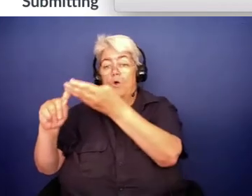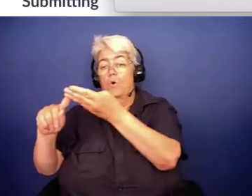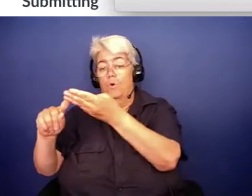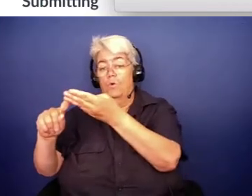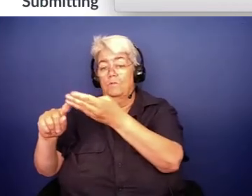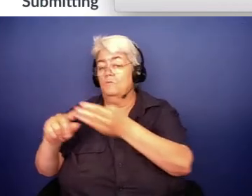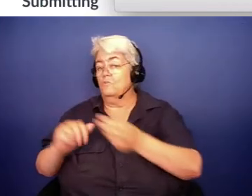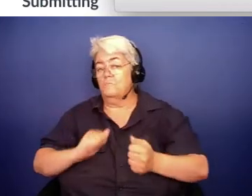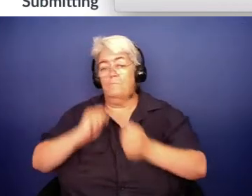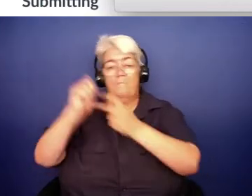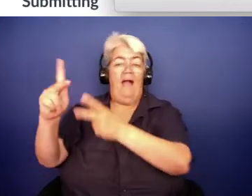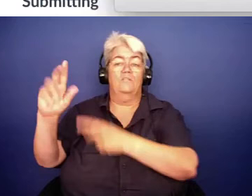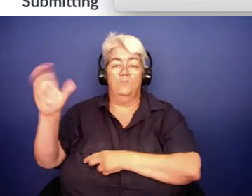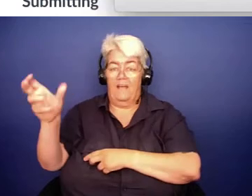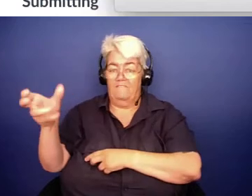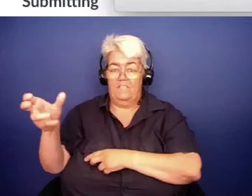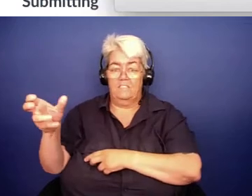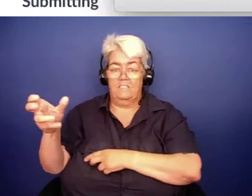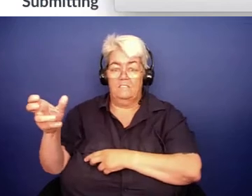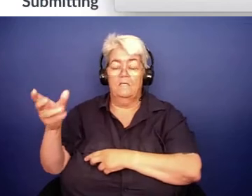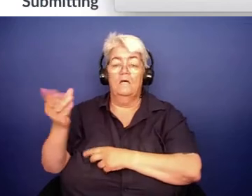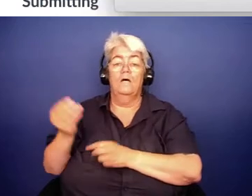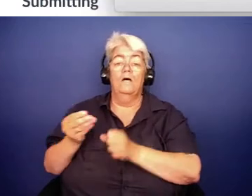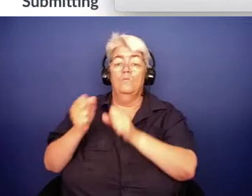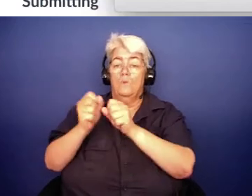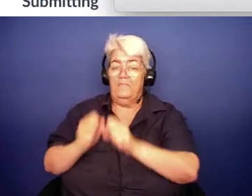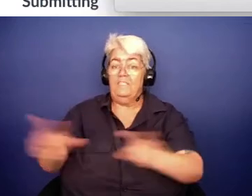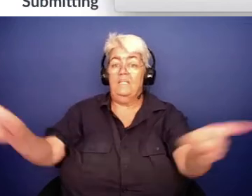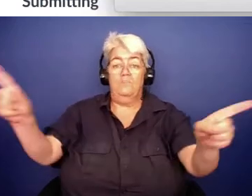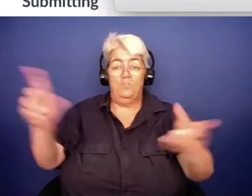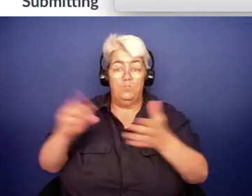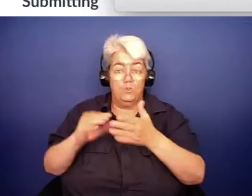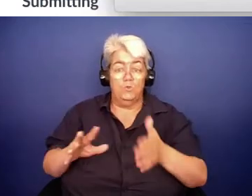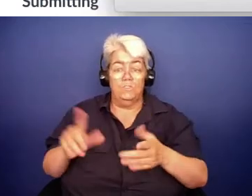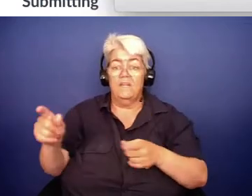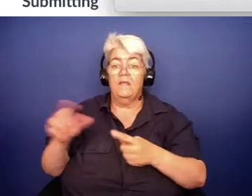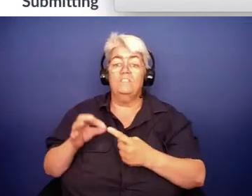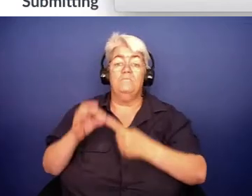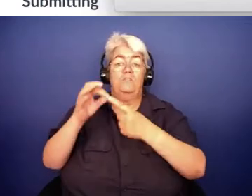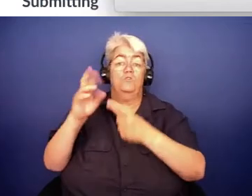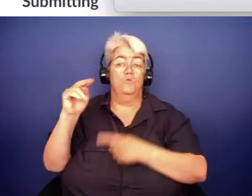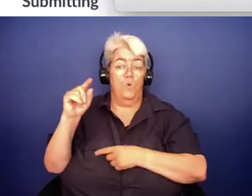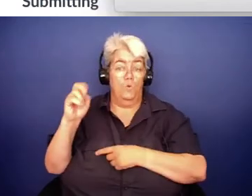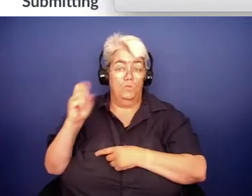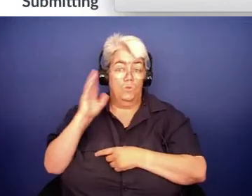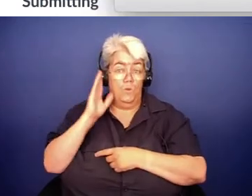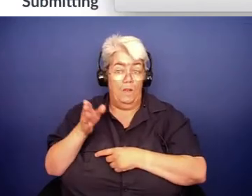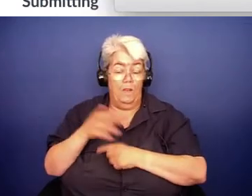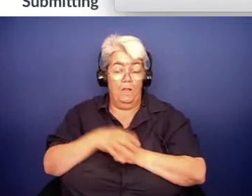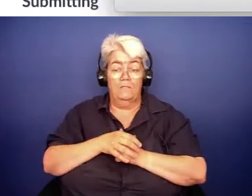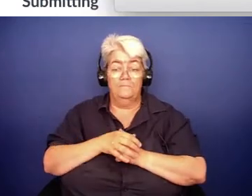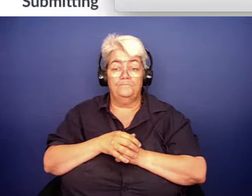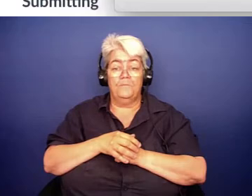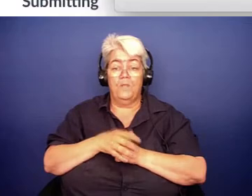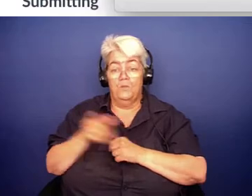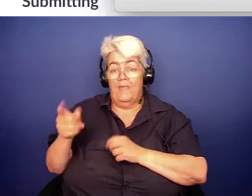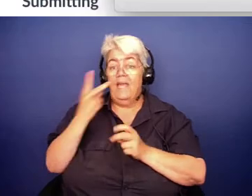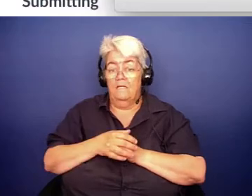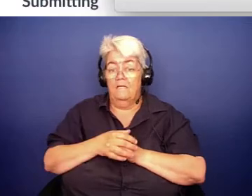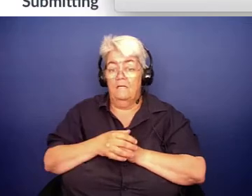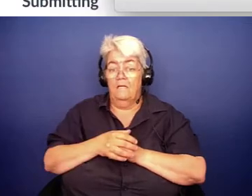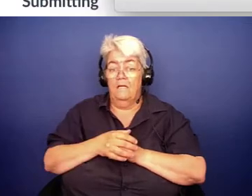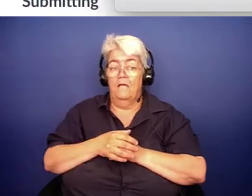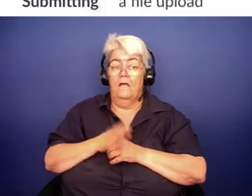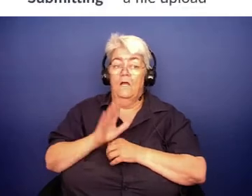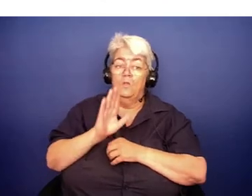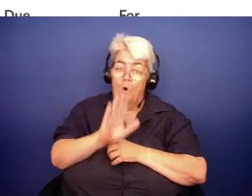go right back into Canvas. It'll be delivered to students. Students will get a special note about it. So they'll be able to see